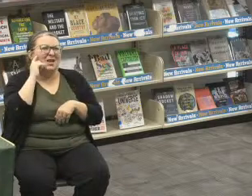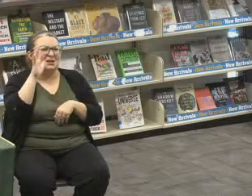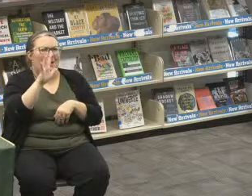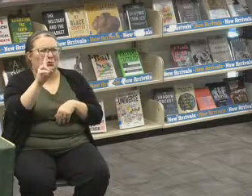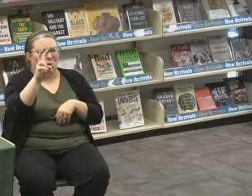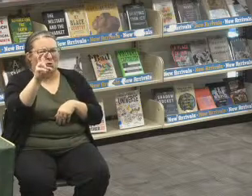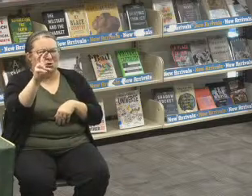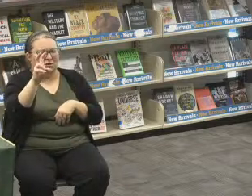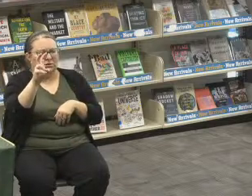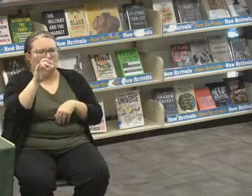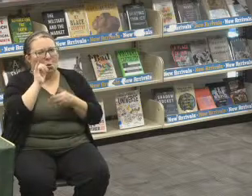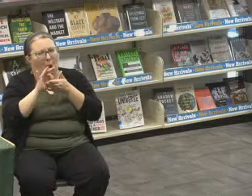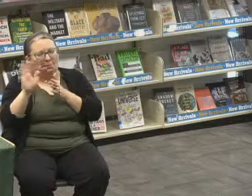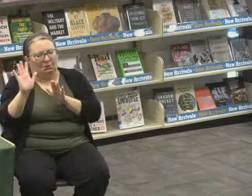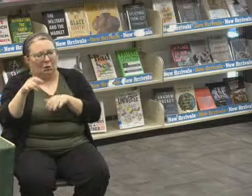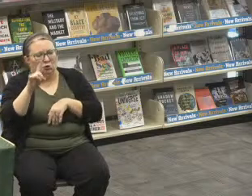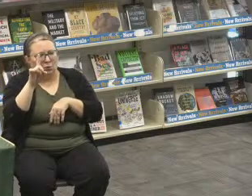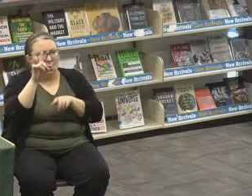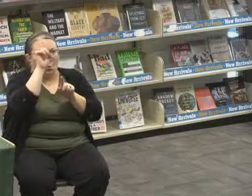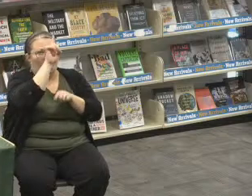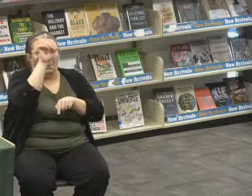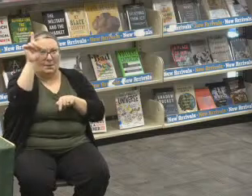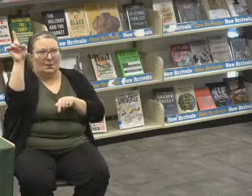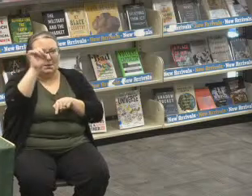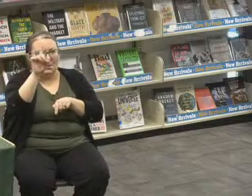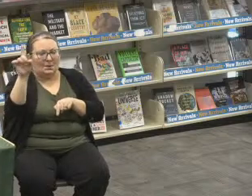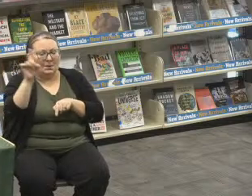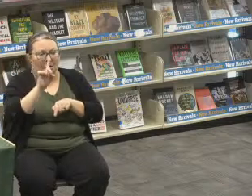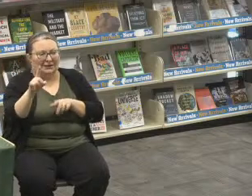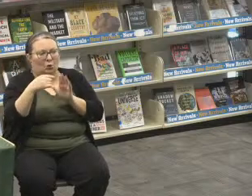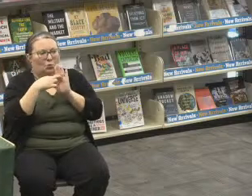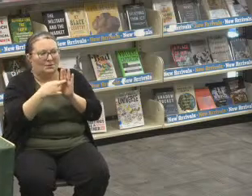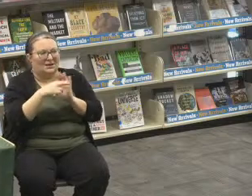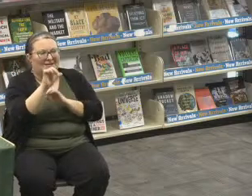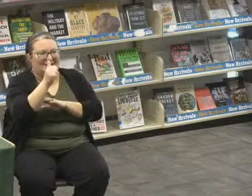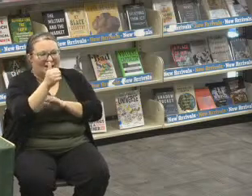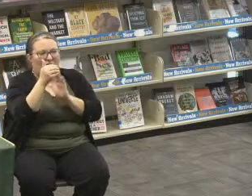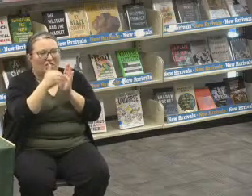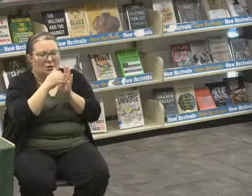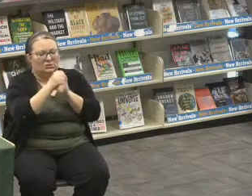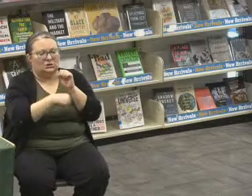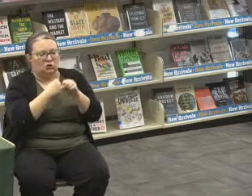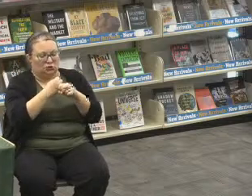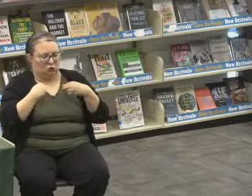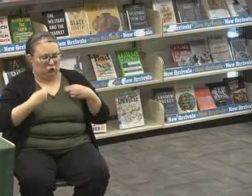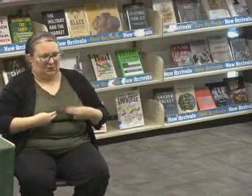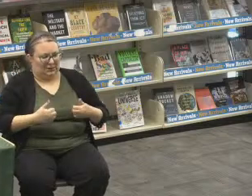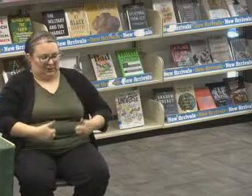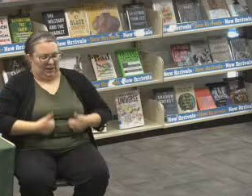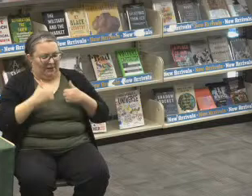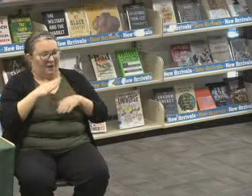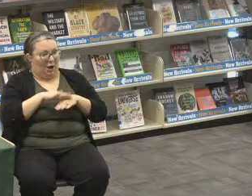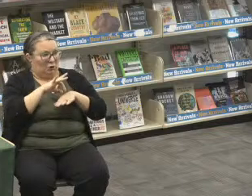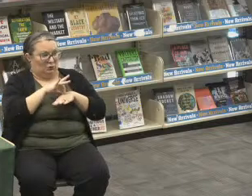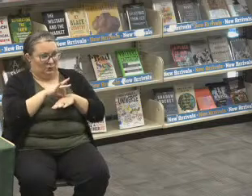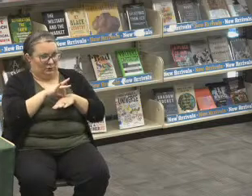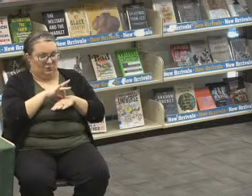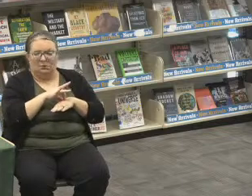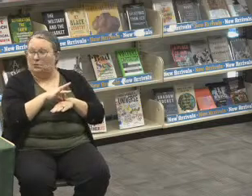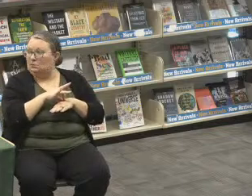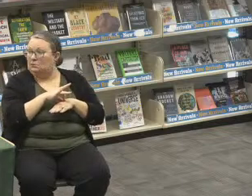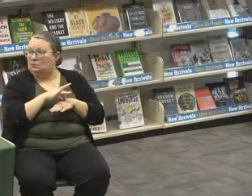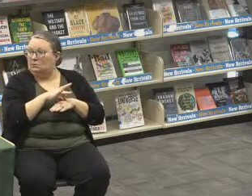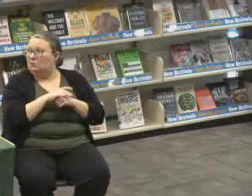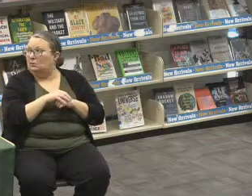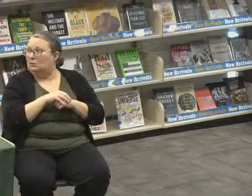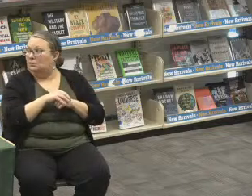did 200 different ones. Each one of these ones stands for 10,000 years of humans existing on planet Earth, where they were,